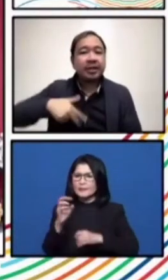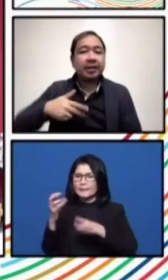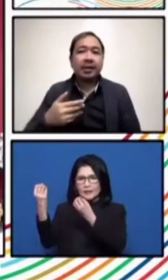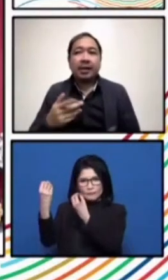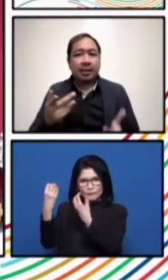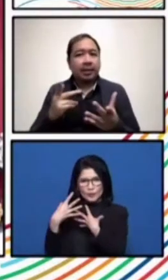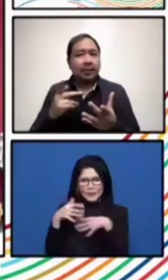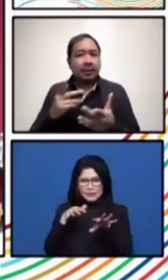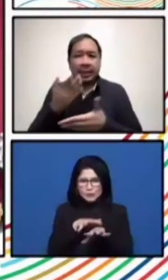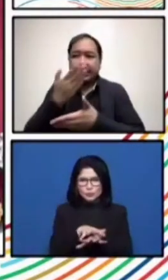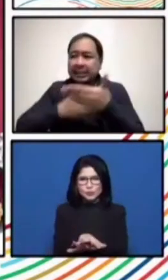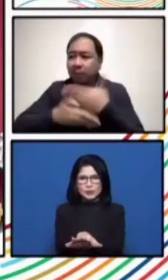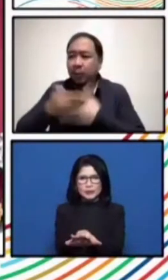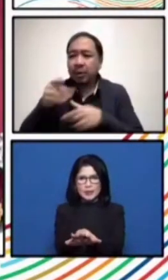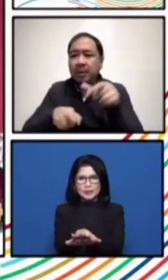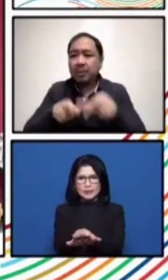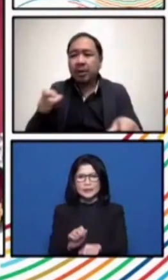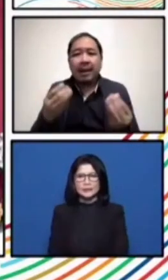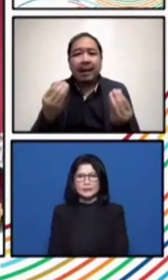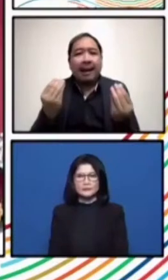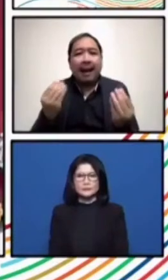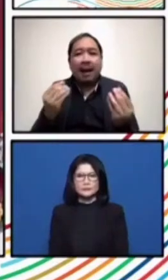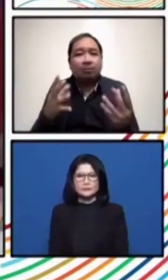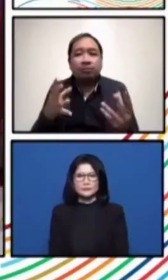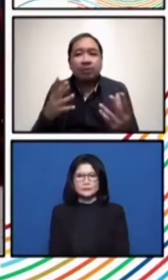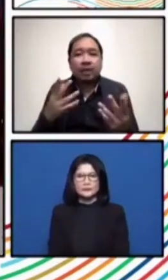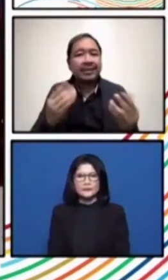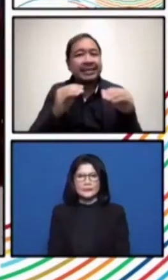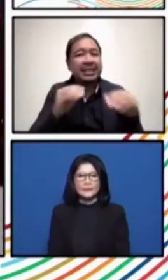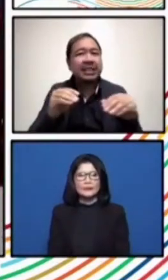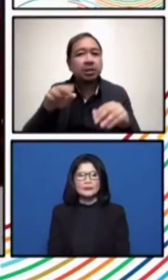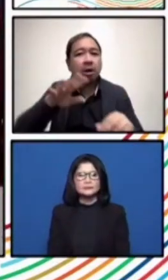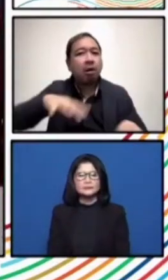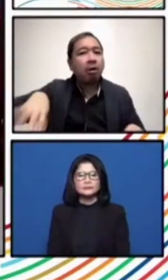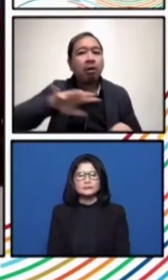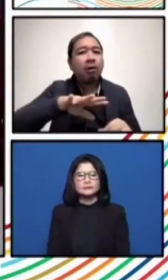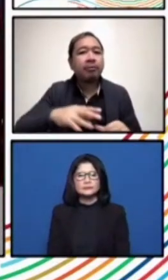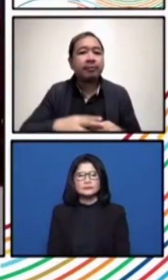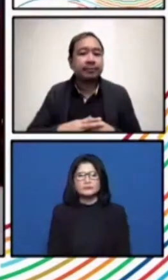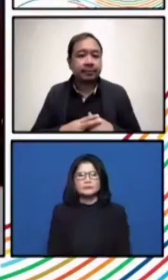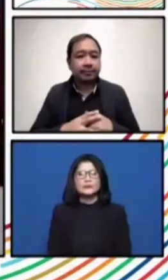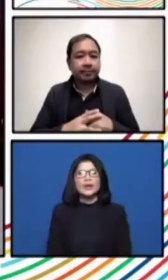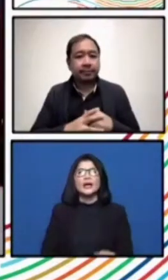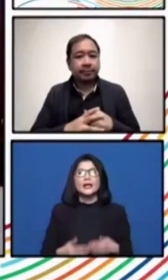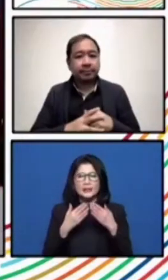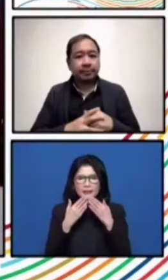disabilities Mr you thank you